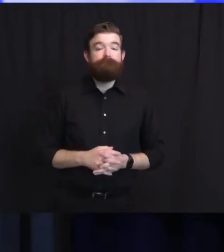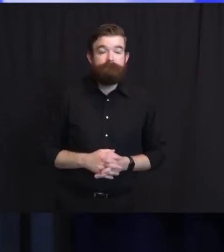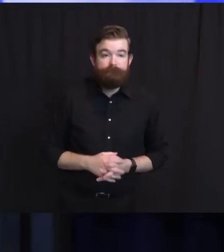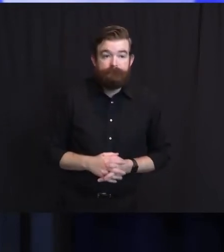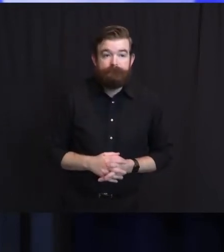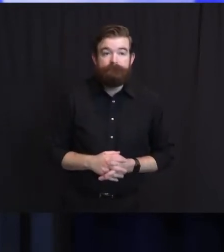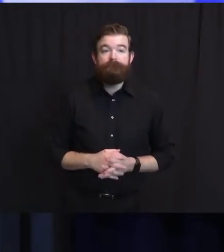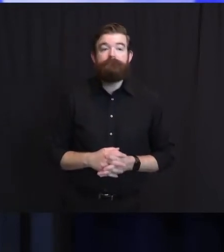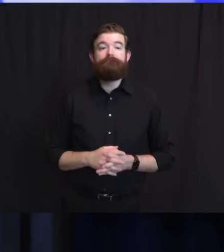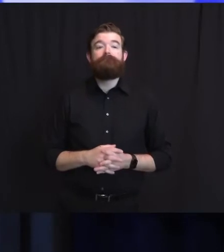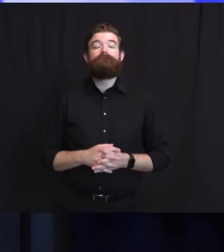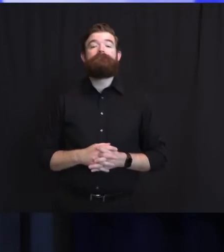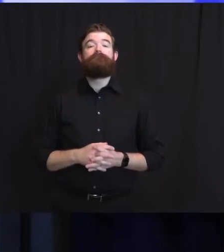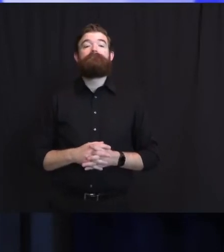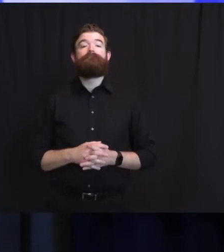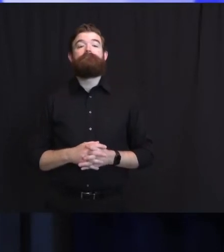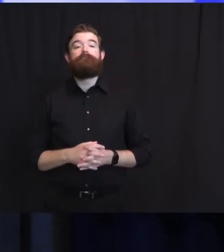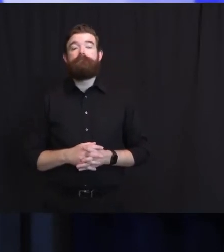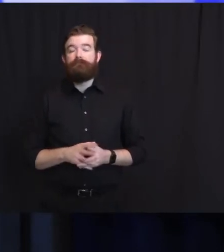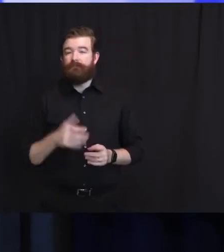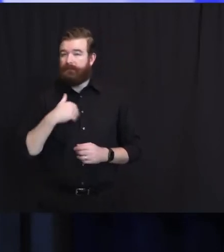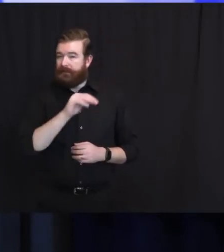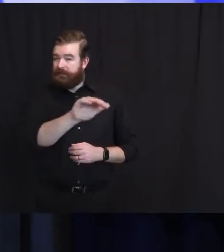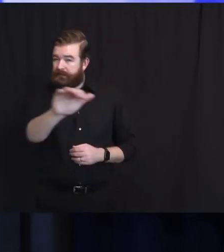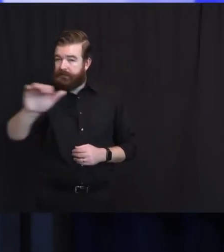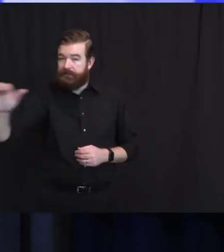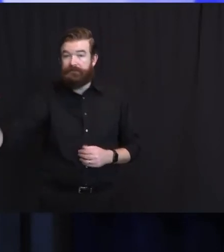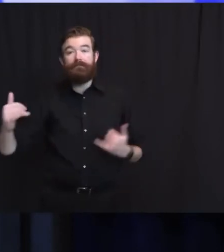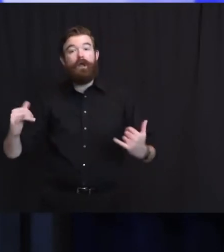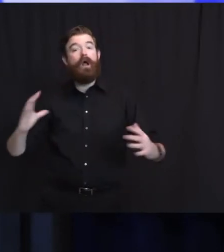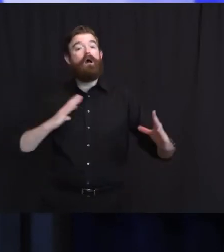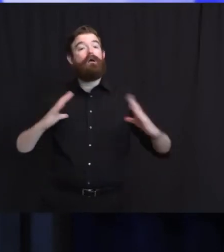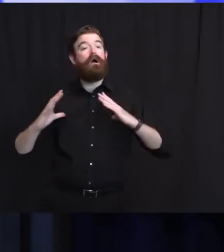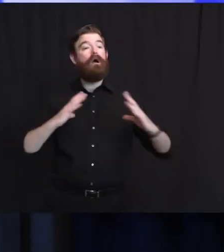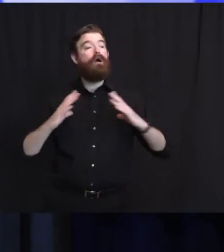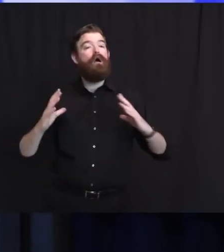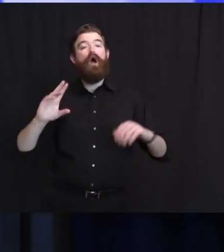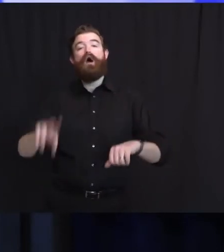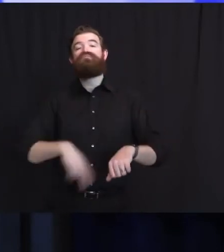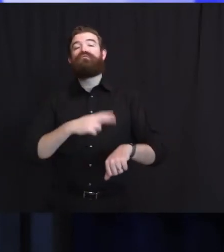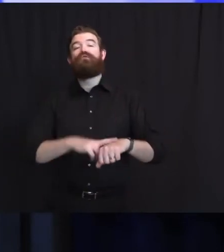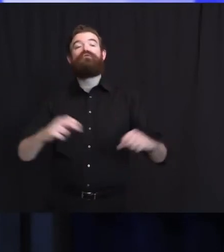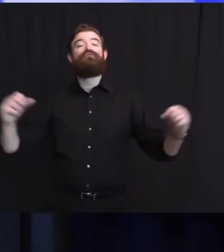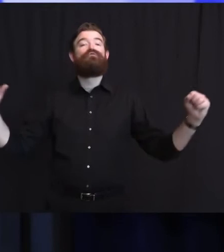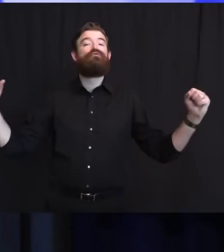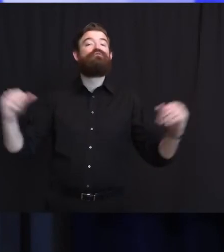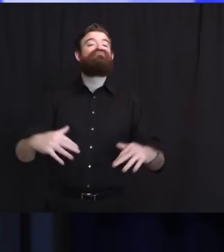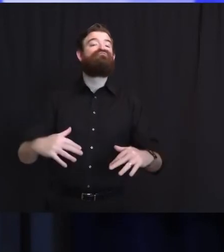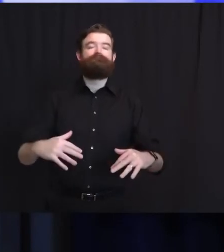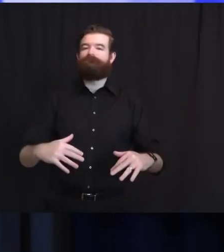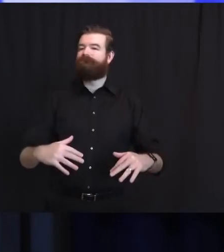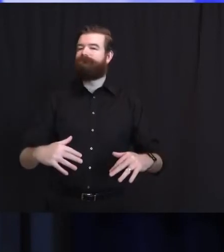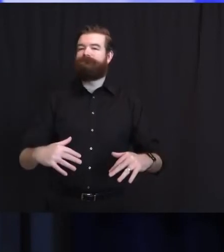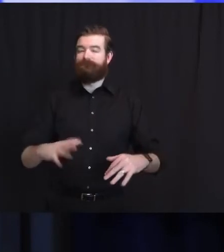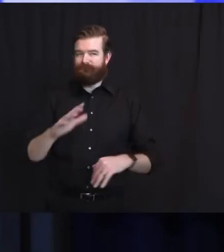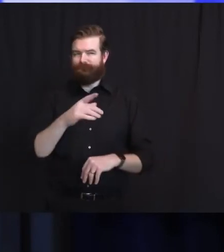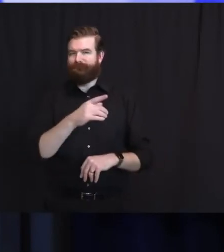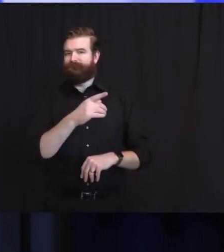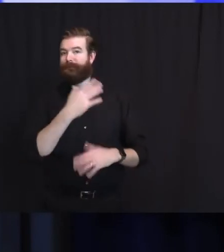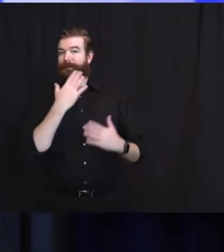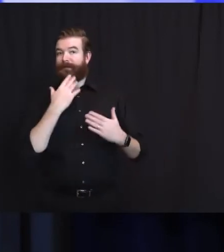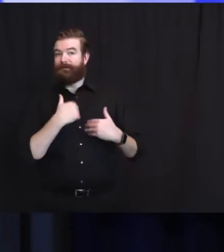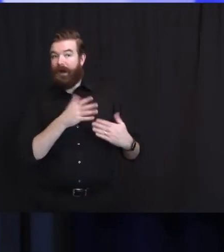normal holiday gatherings. Although we saw an uptick in cases after Thanksgiving, our hospitalizations appear